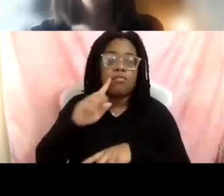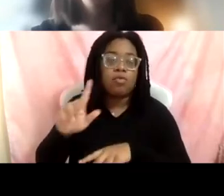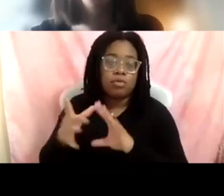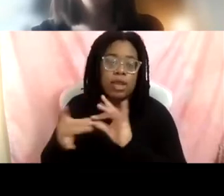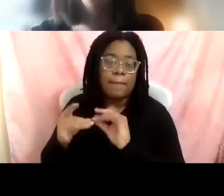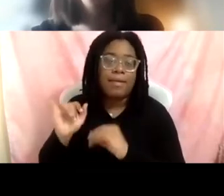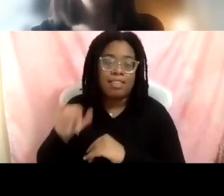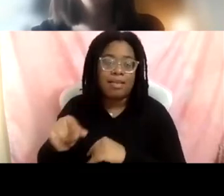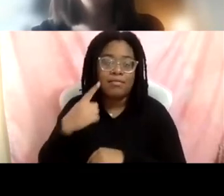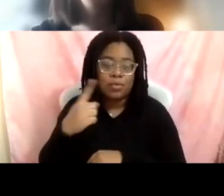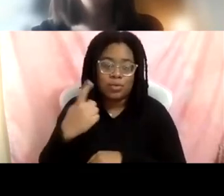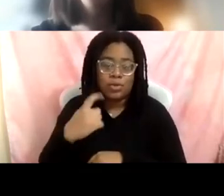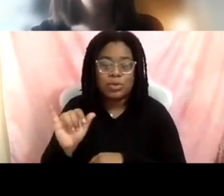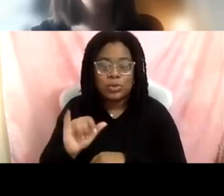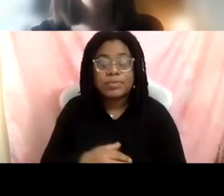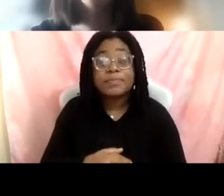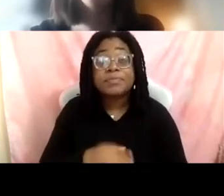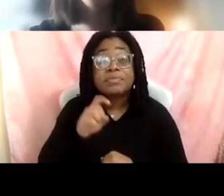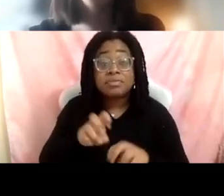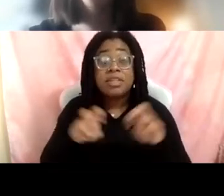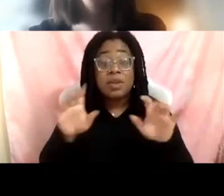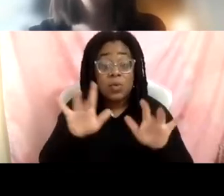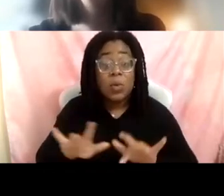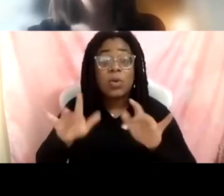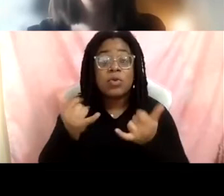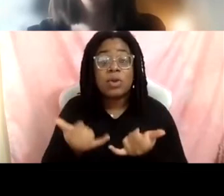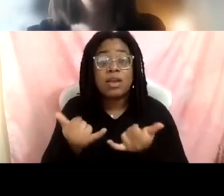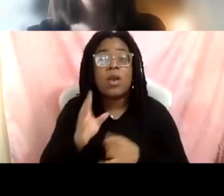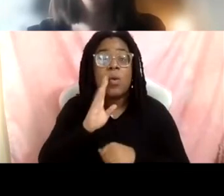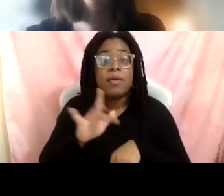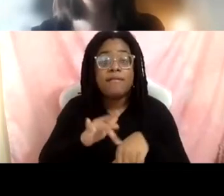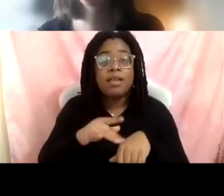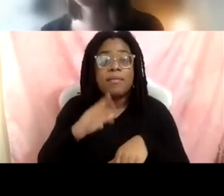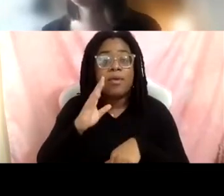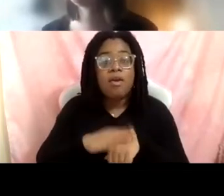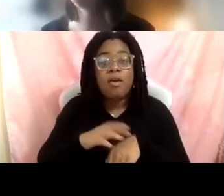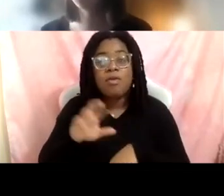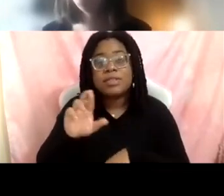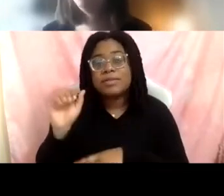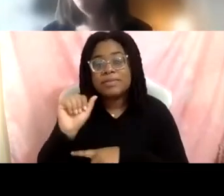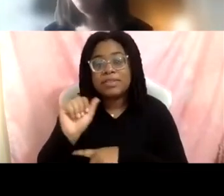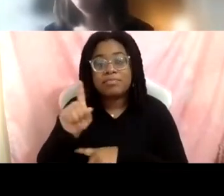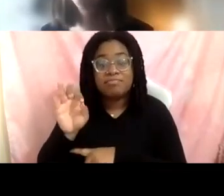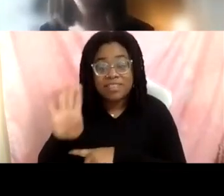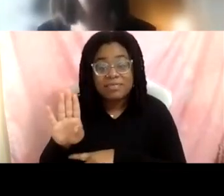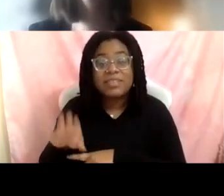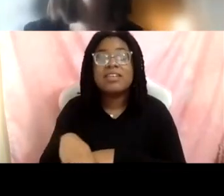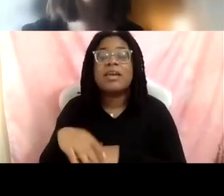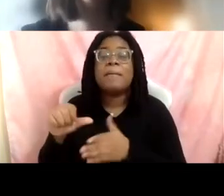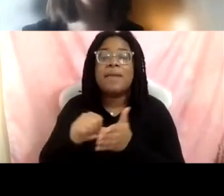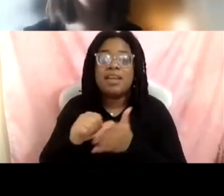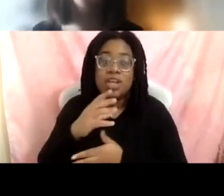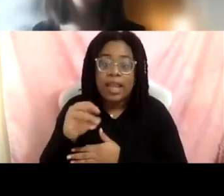well. This panel is being recorded and will be available on RespectAbility's Facebook page and website after the event